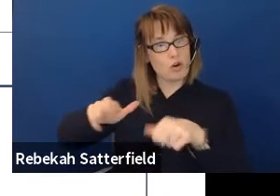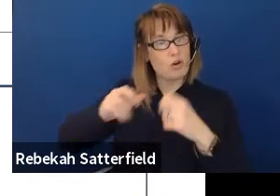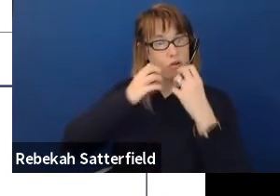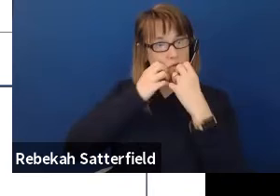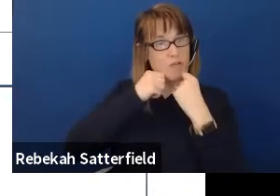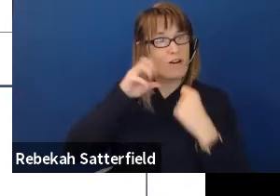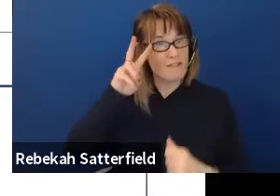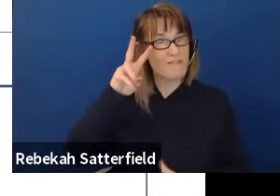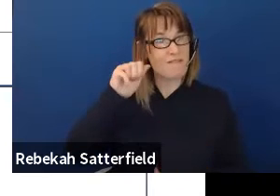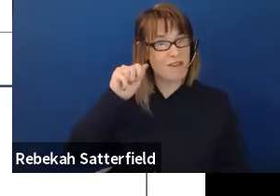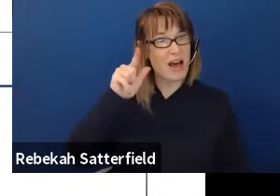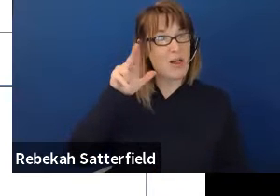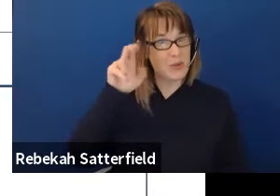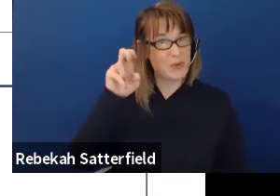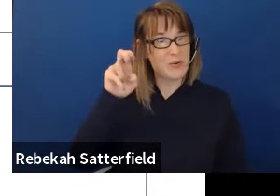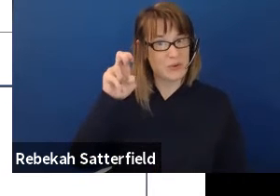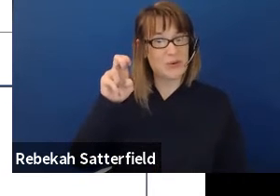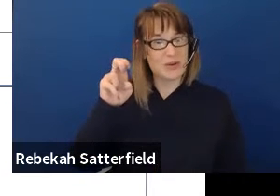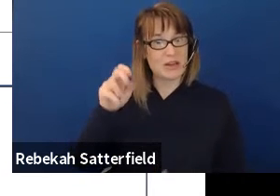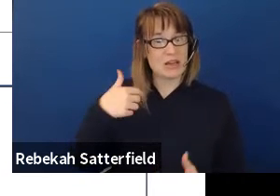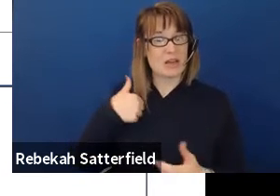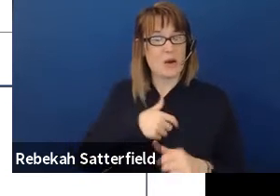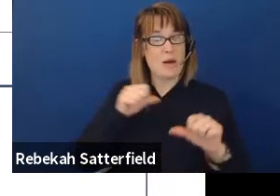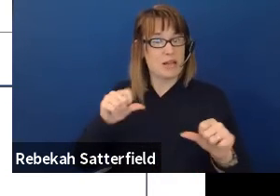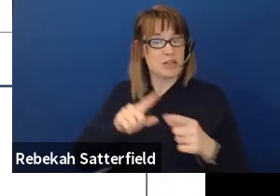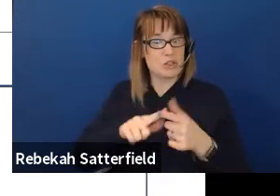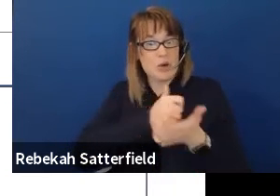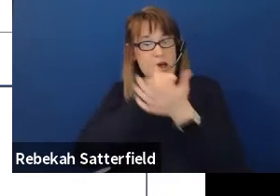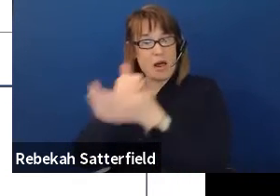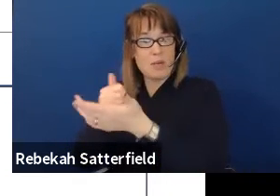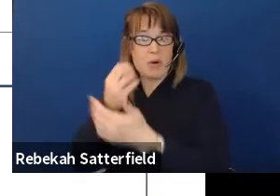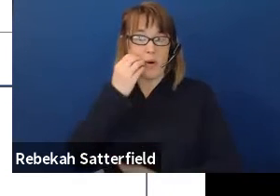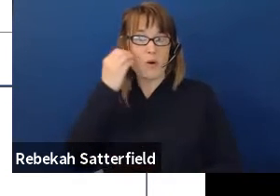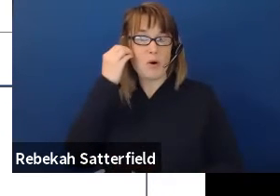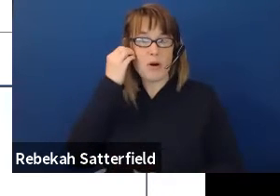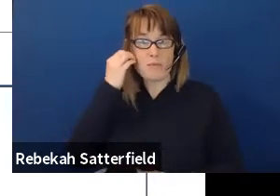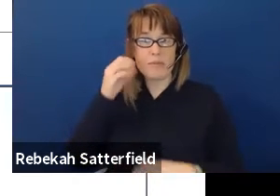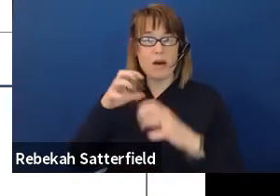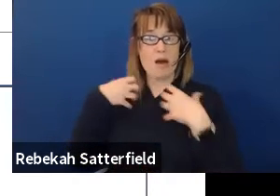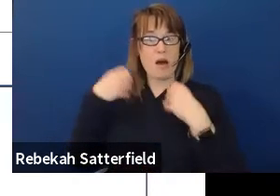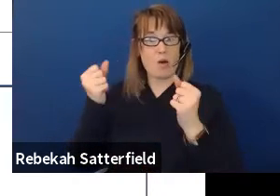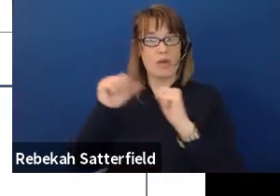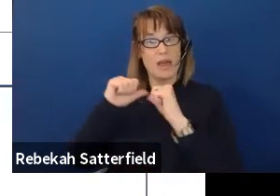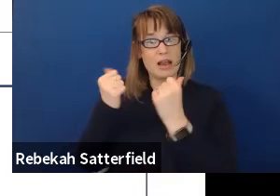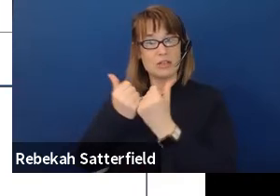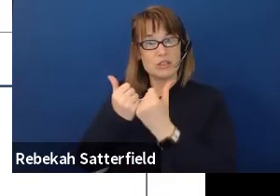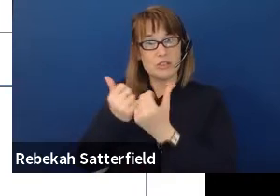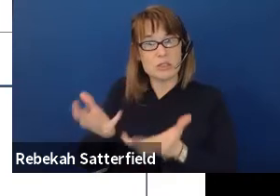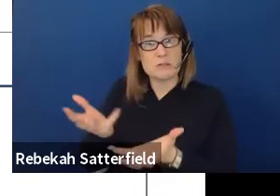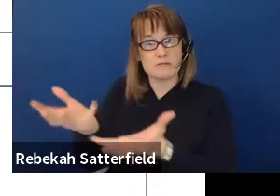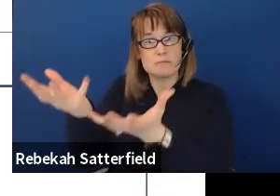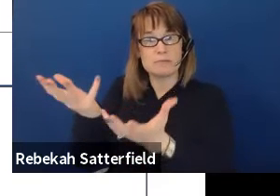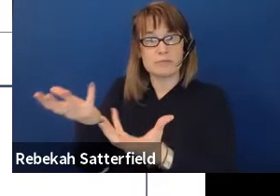Cinzy's platform. The ability to help a home health agency better engage patients who are a part of the